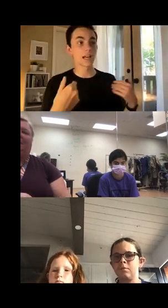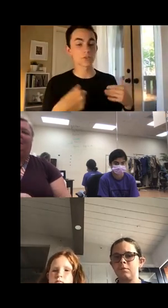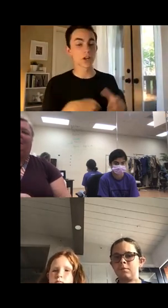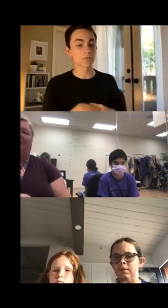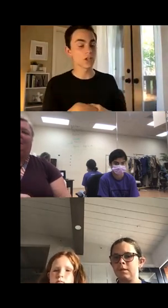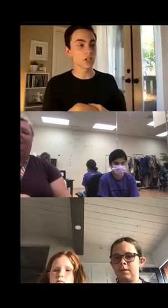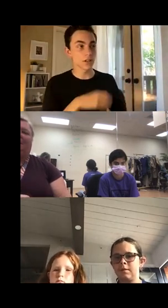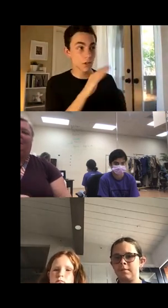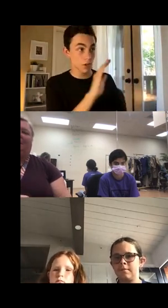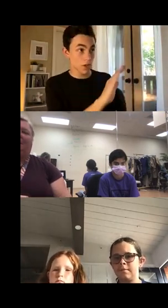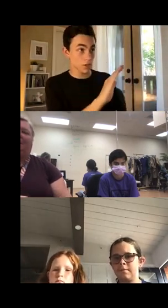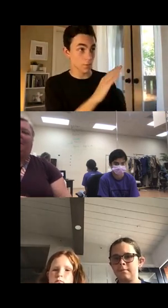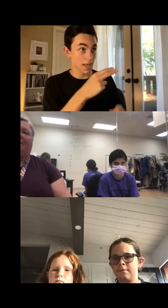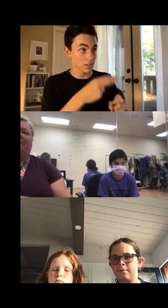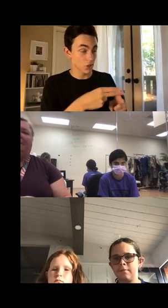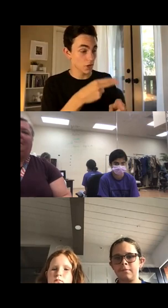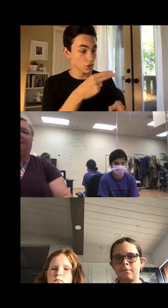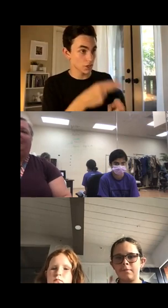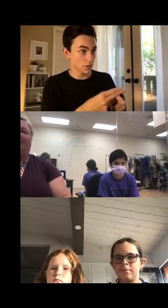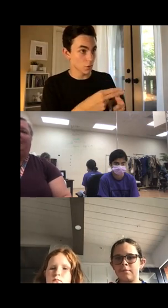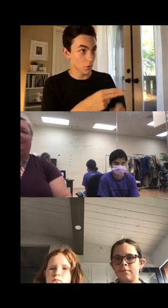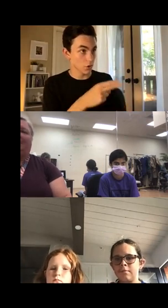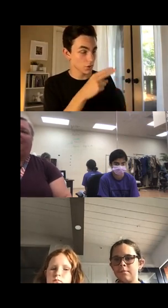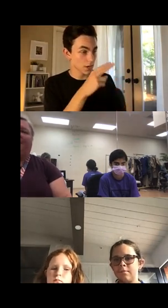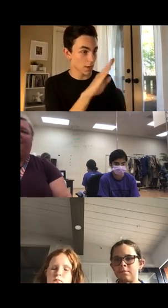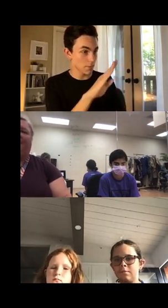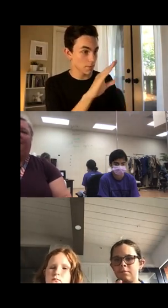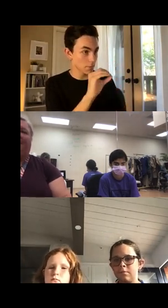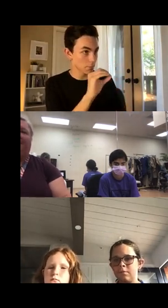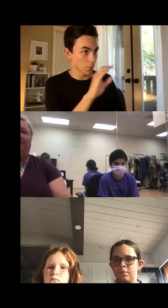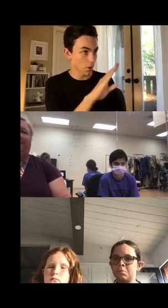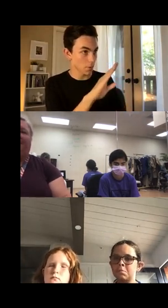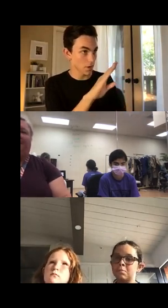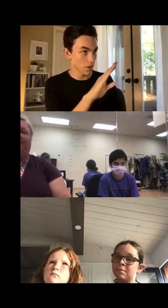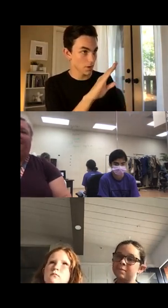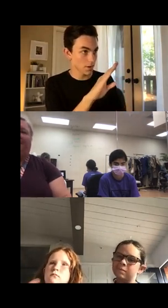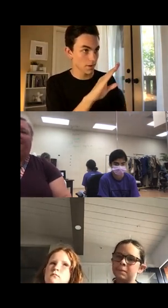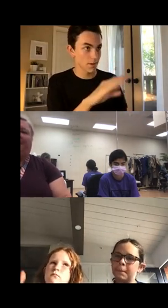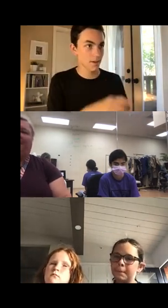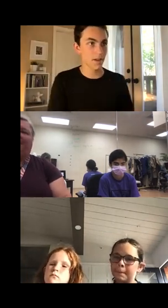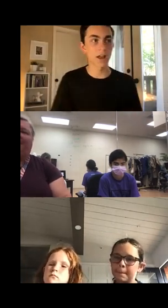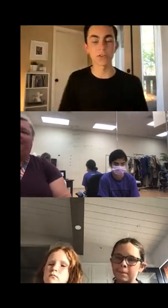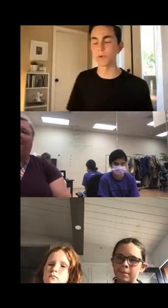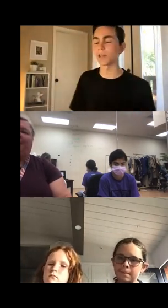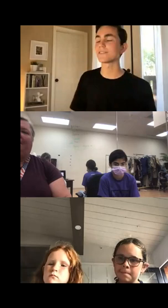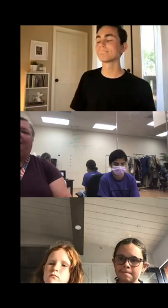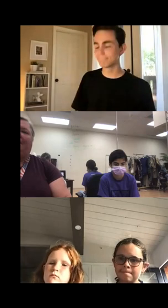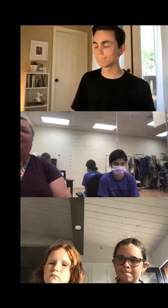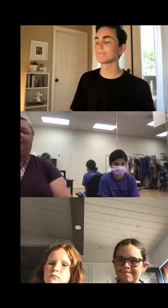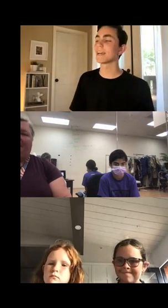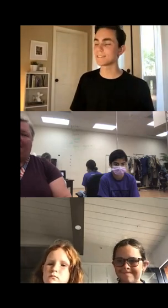I'm going to ask for confirmation. So I'm asking you a question. Your name, Bob? And I'll